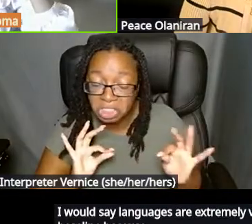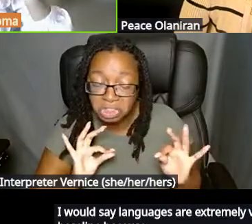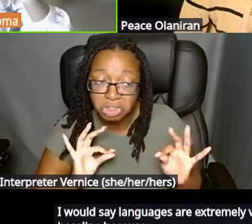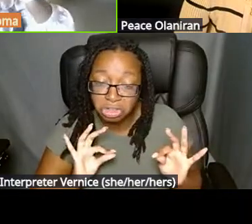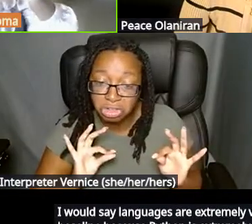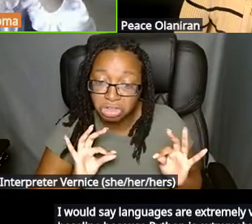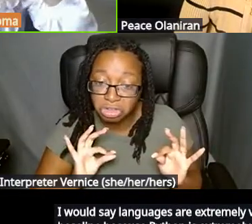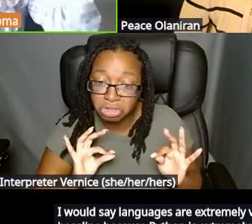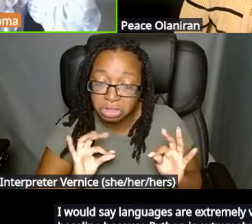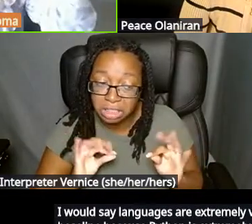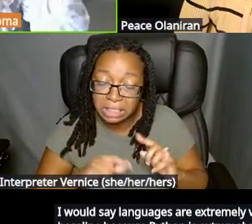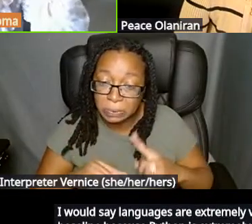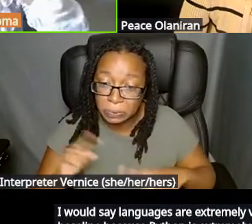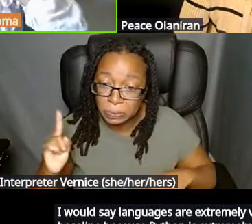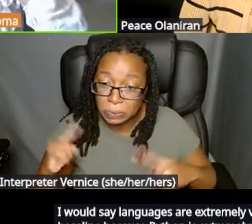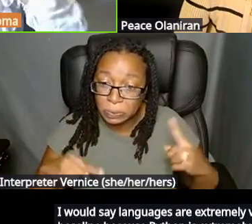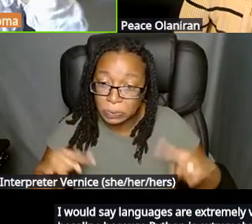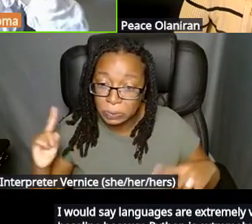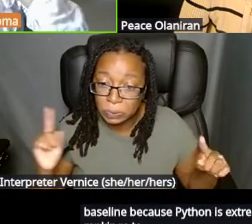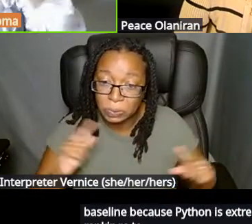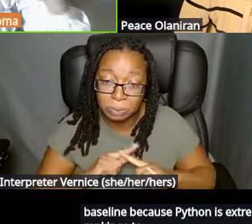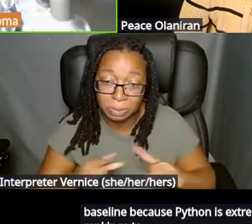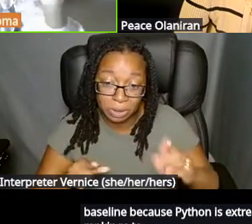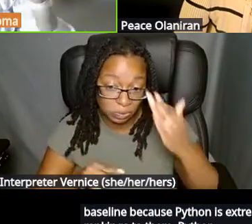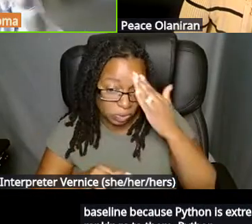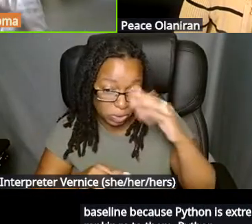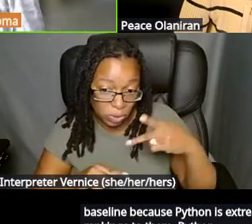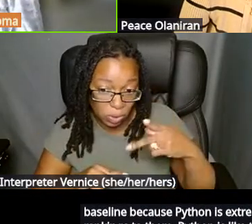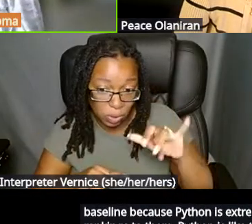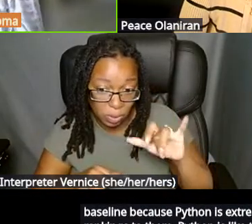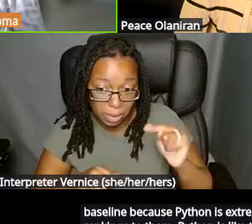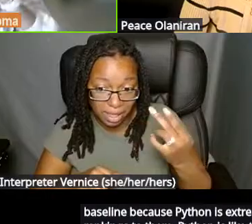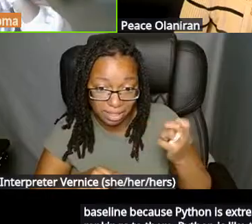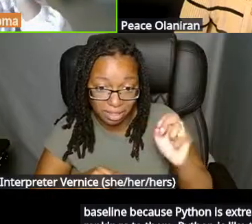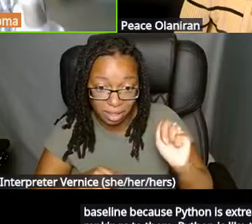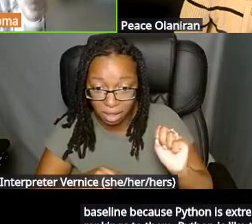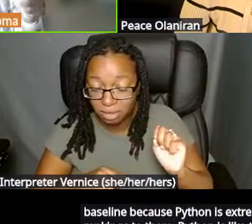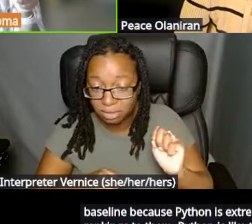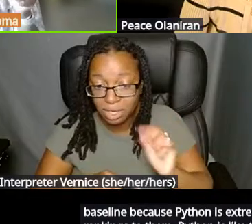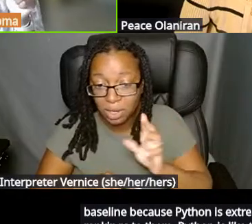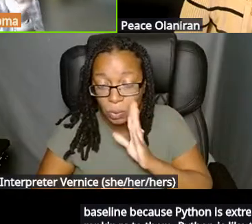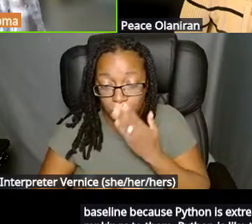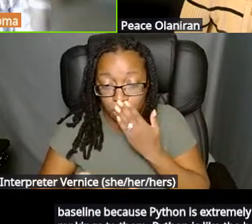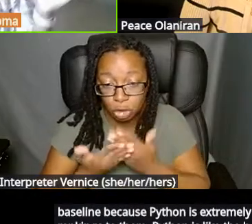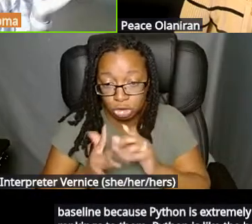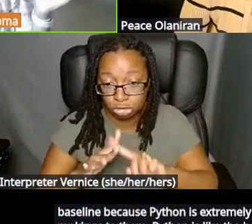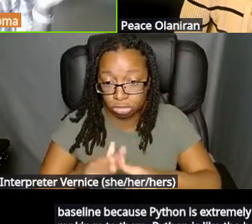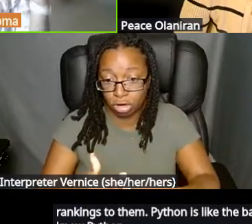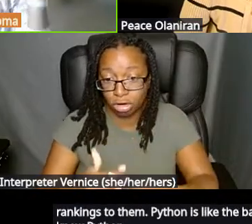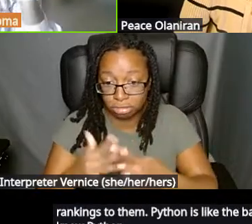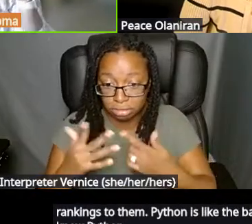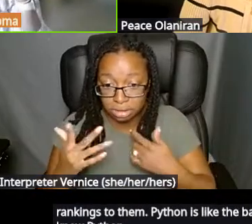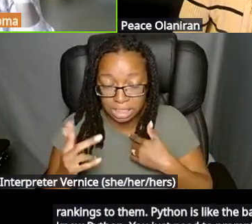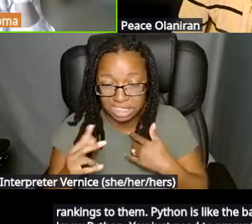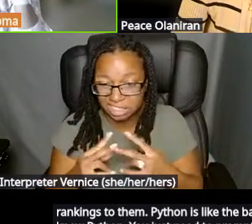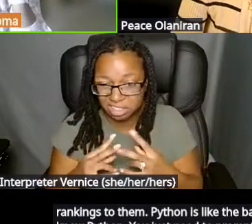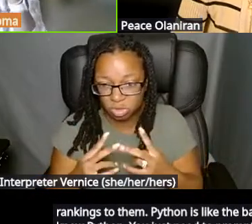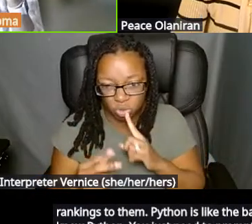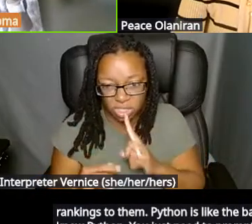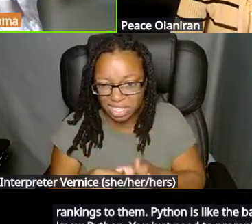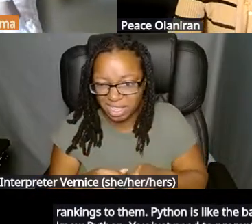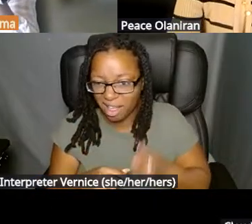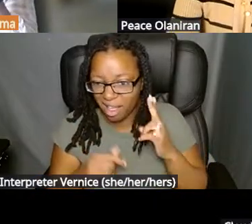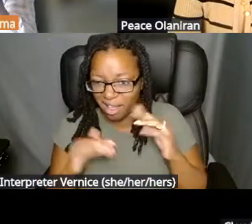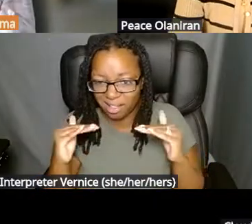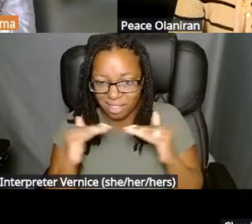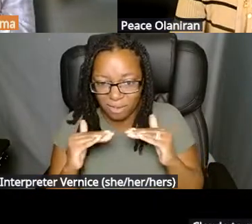like high level. Like there's like rankings to them. Python is like the bare minimum, but you don't have to even know Python. You just need to prompt Claude to give you